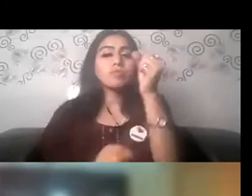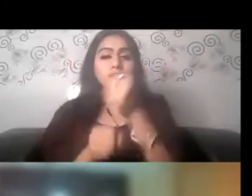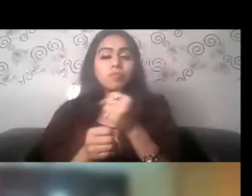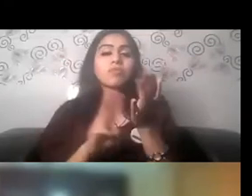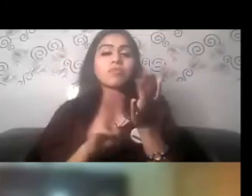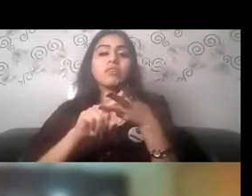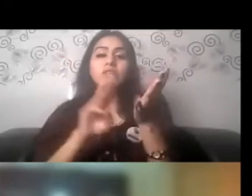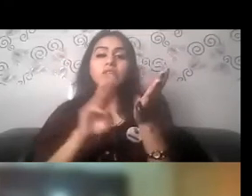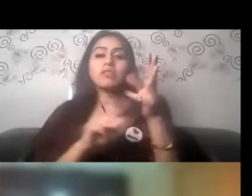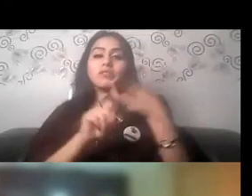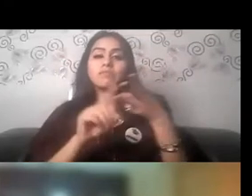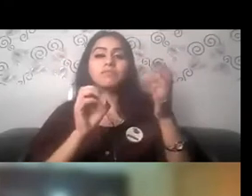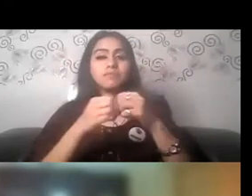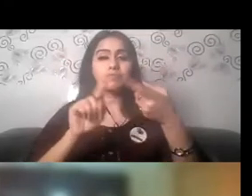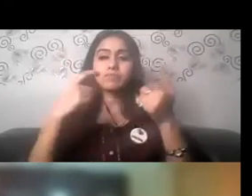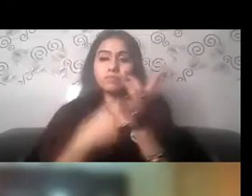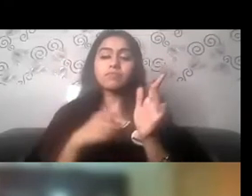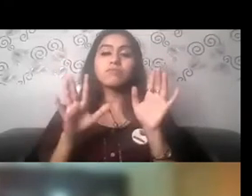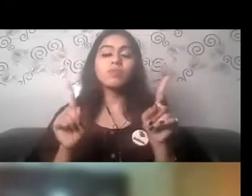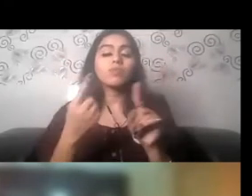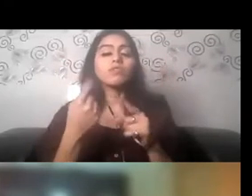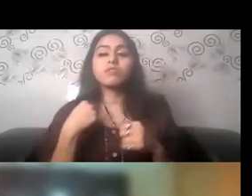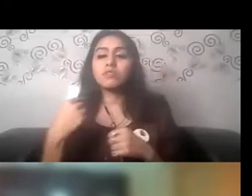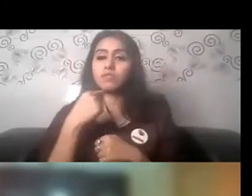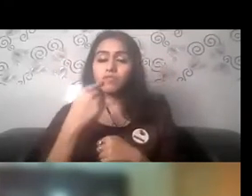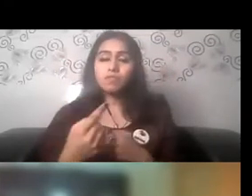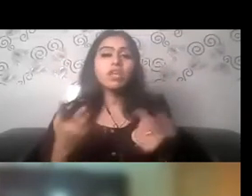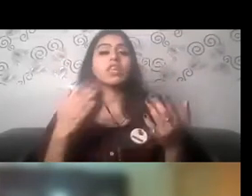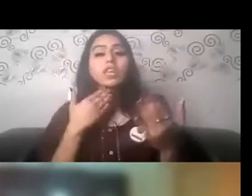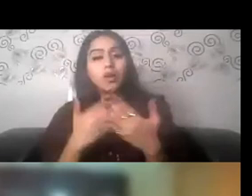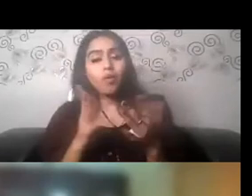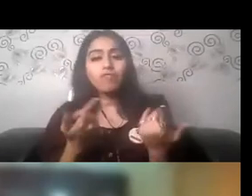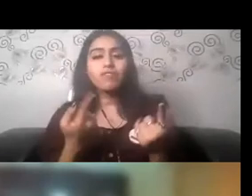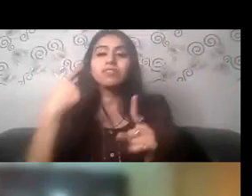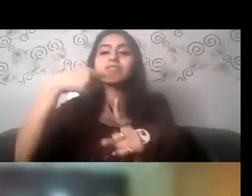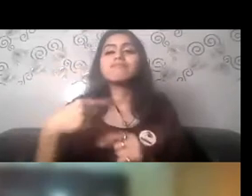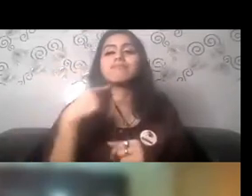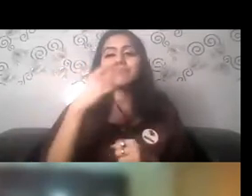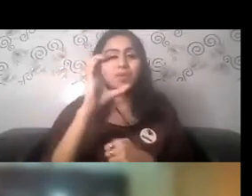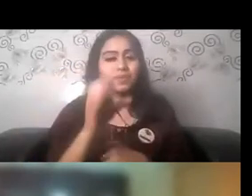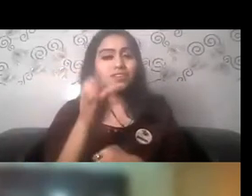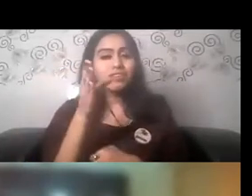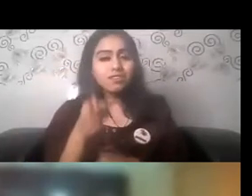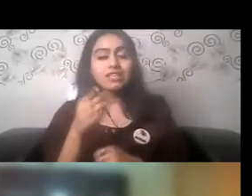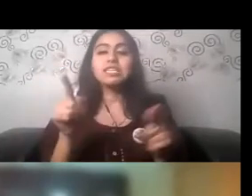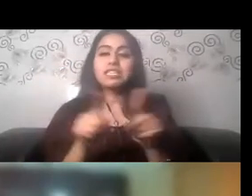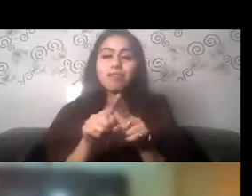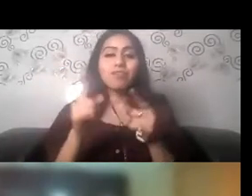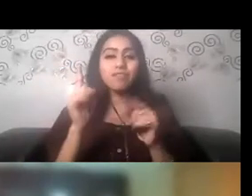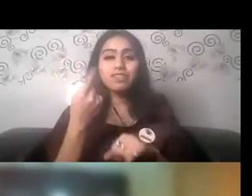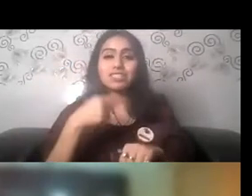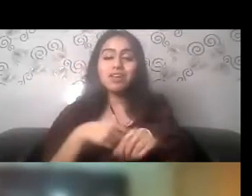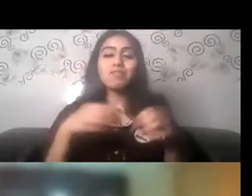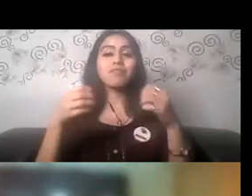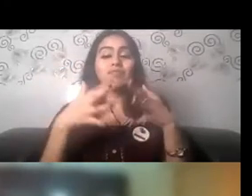UK. And I also want to thank him plus congratulate him on also hosting the first webinar that